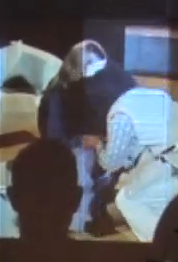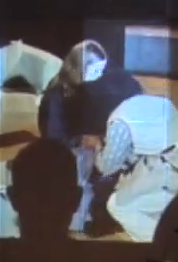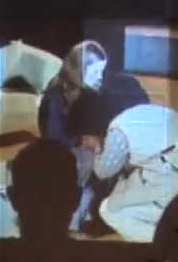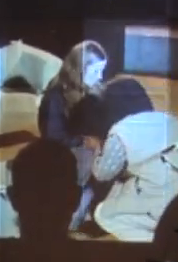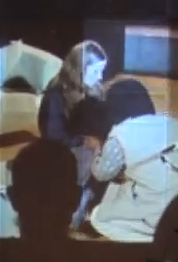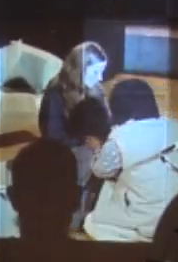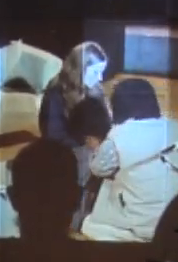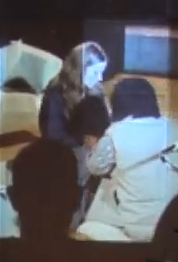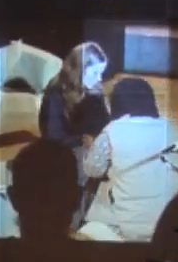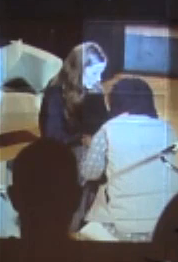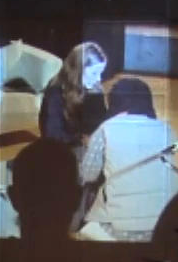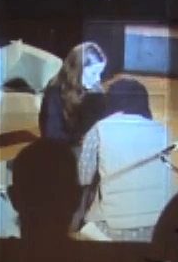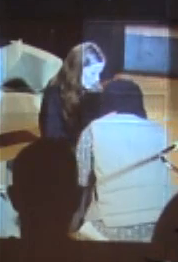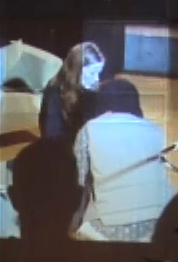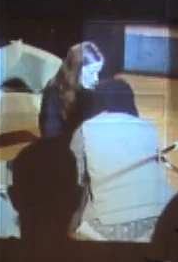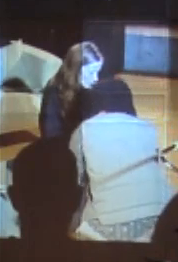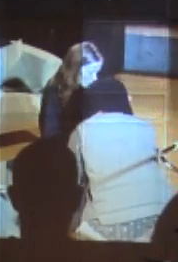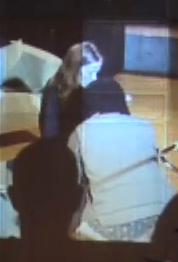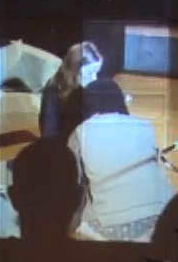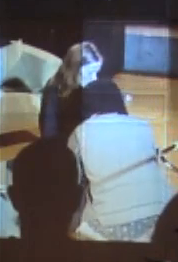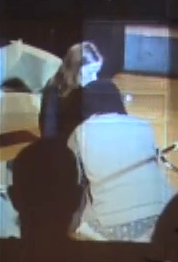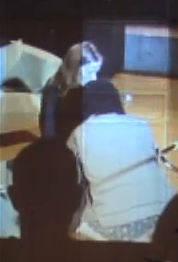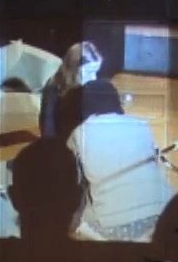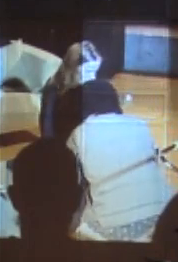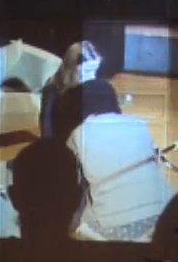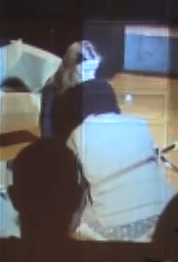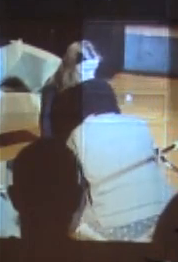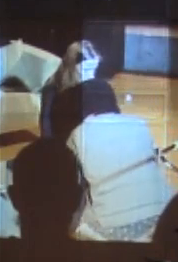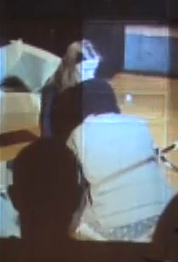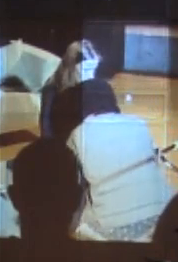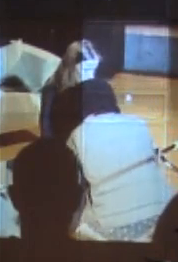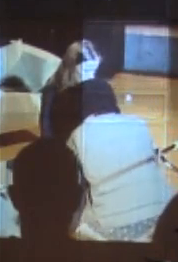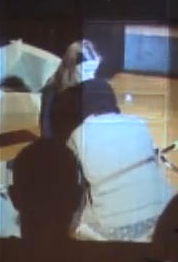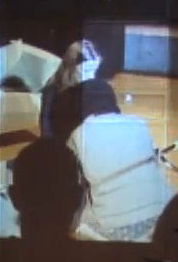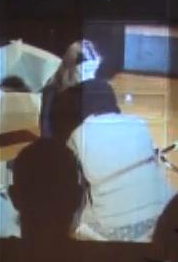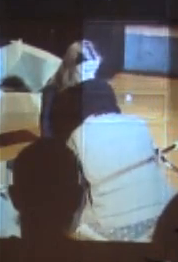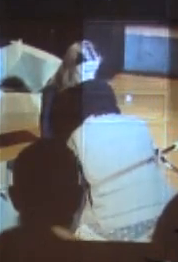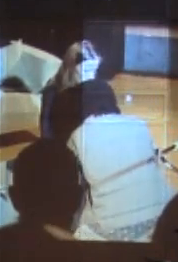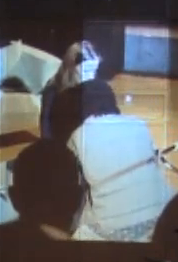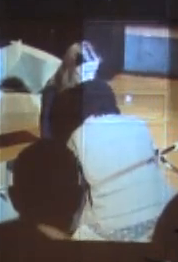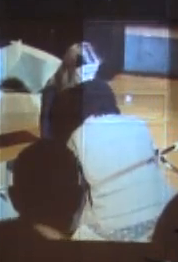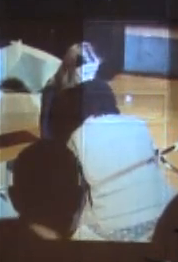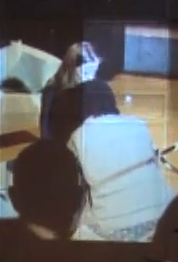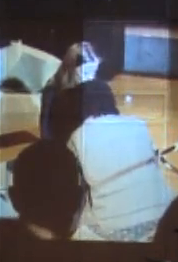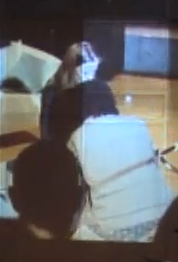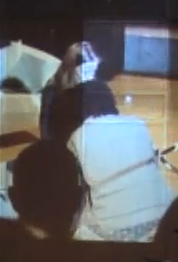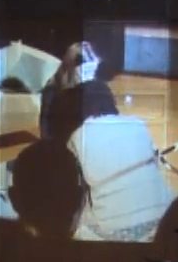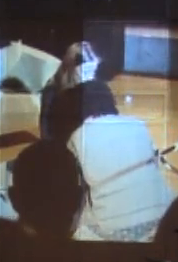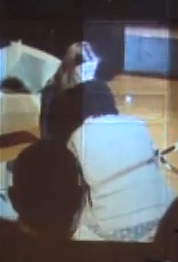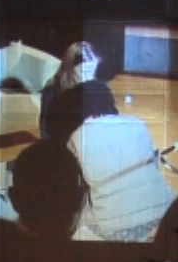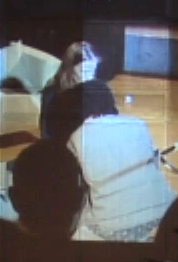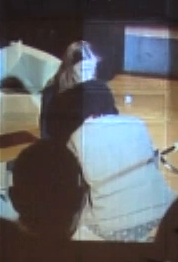sound I guess he was restless tonight he told you